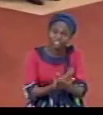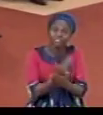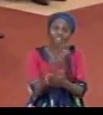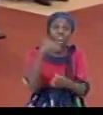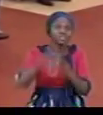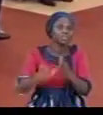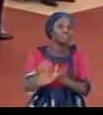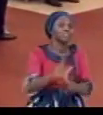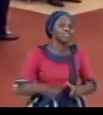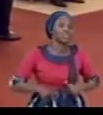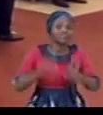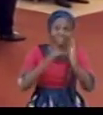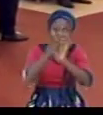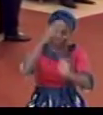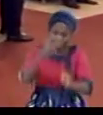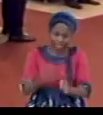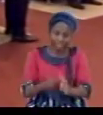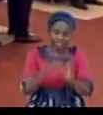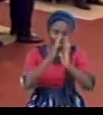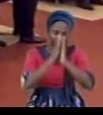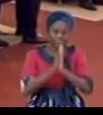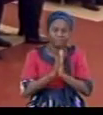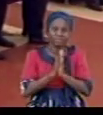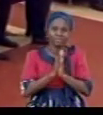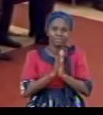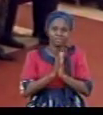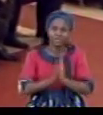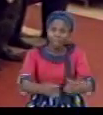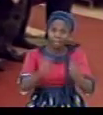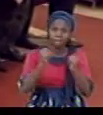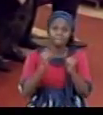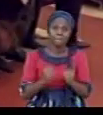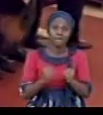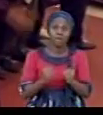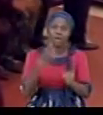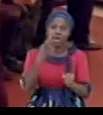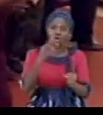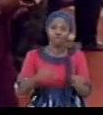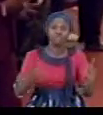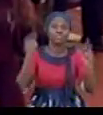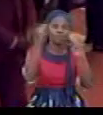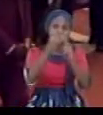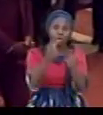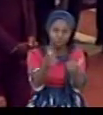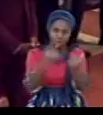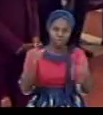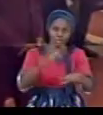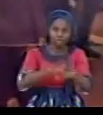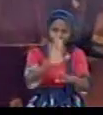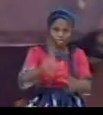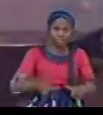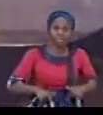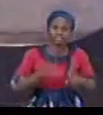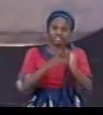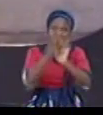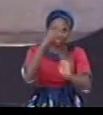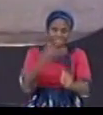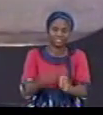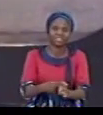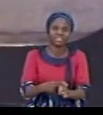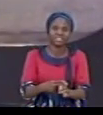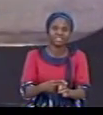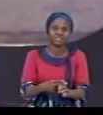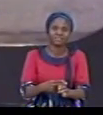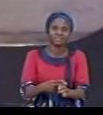in Jesus' name. Amen. Power of the word coming upon your life.